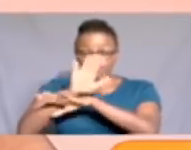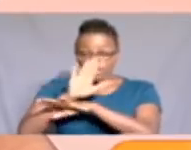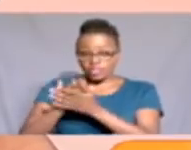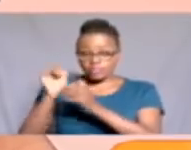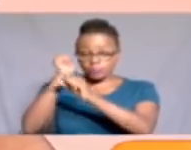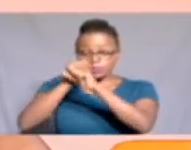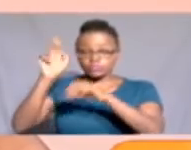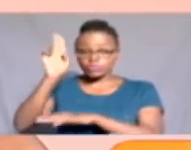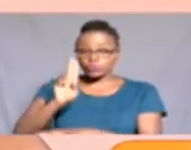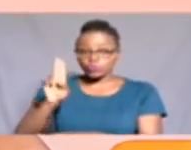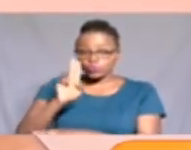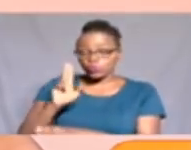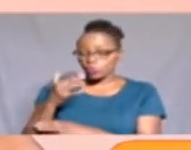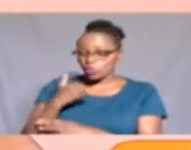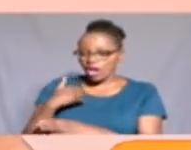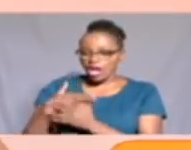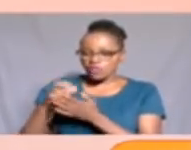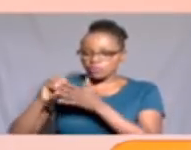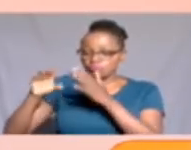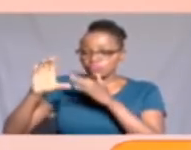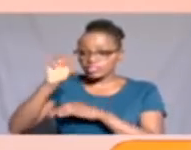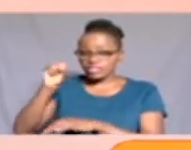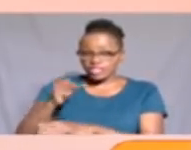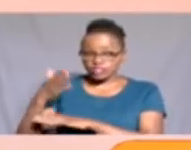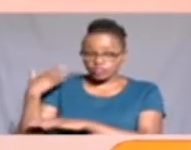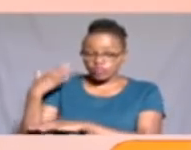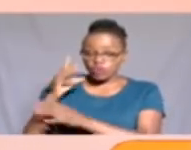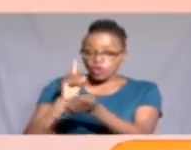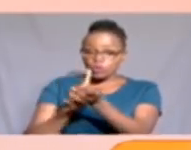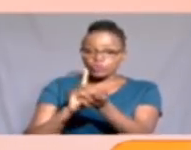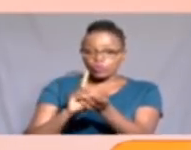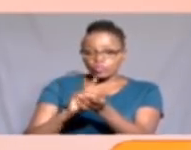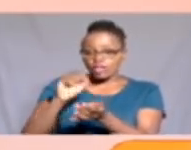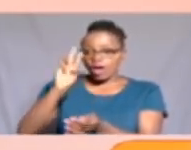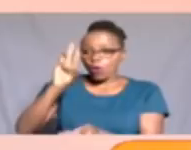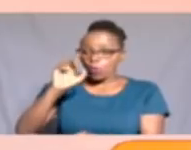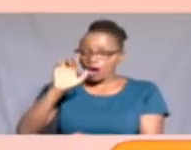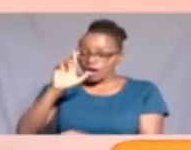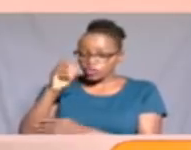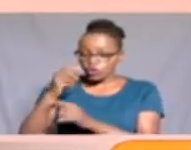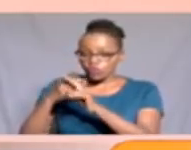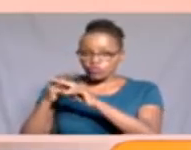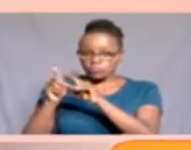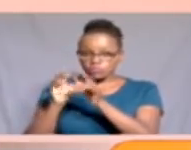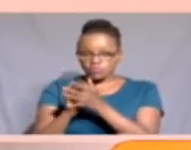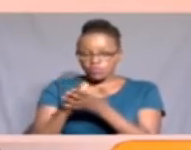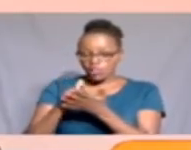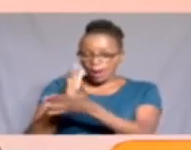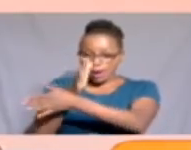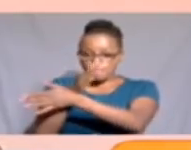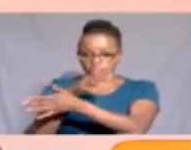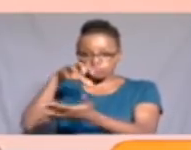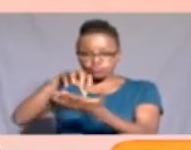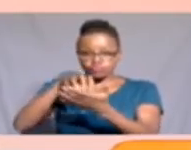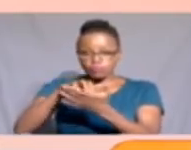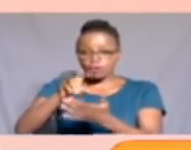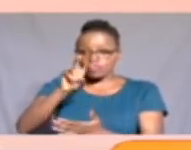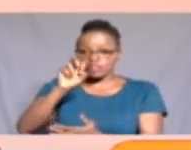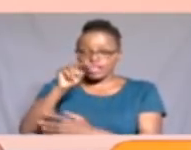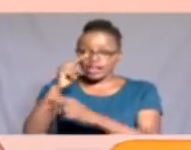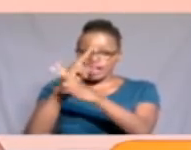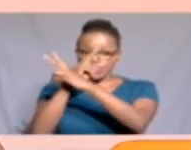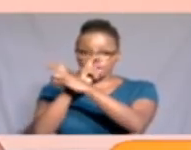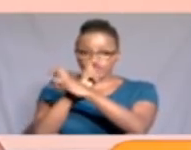President Uhuru Kenyatta has dropped former Sports Cabinet Secretary Dr. Hassan Wario from his ambassadorial position in Vienna,